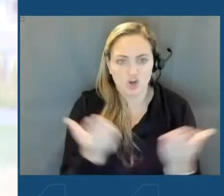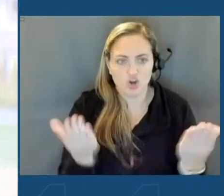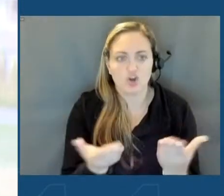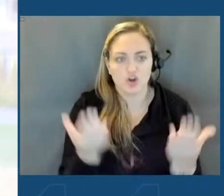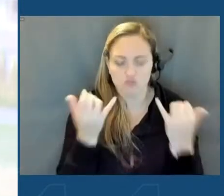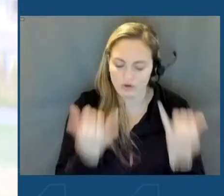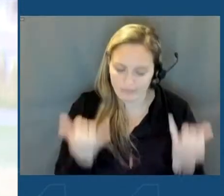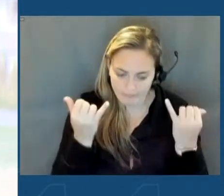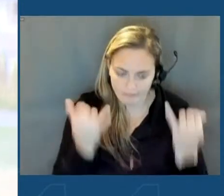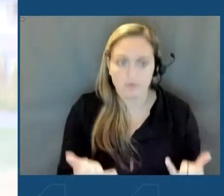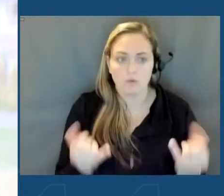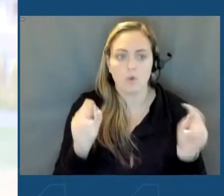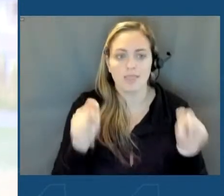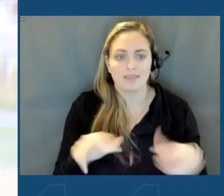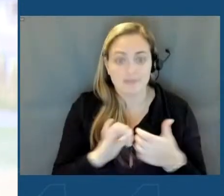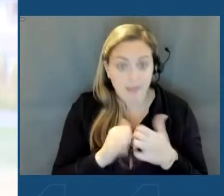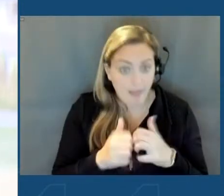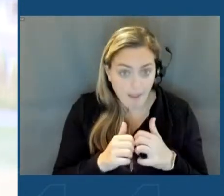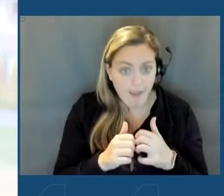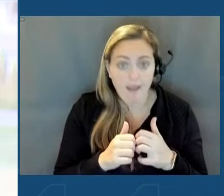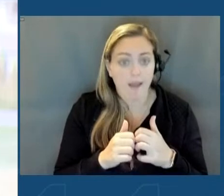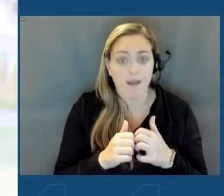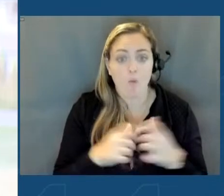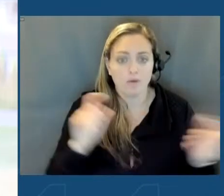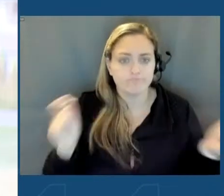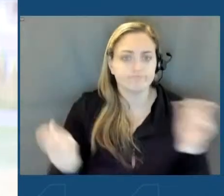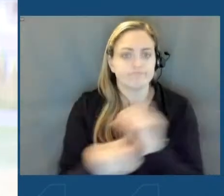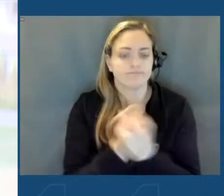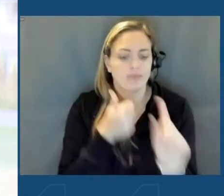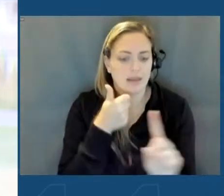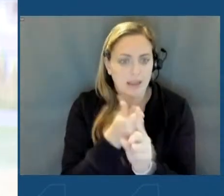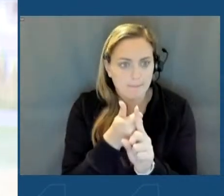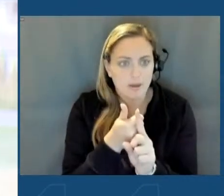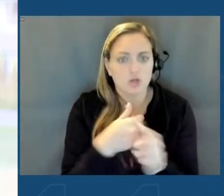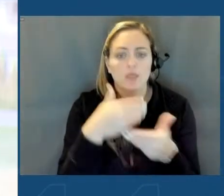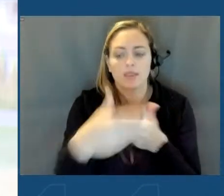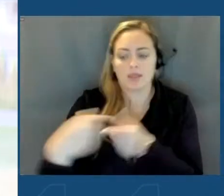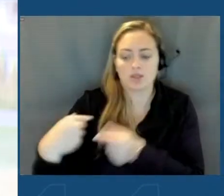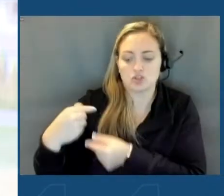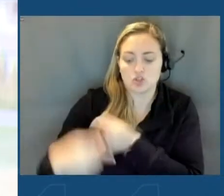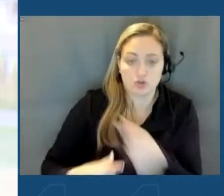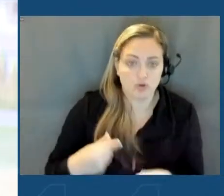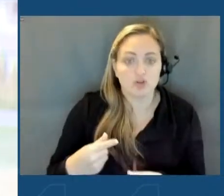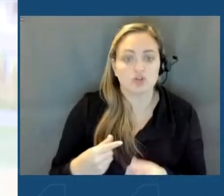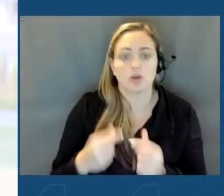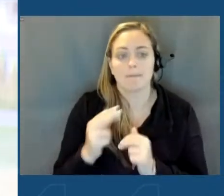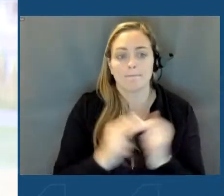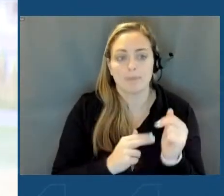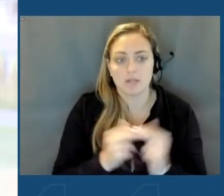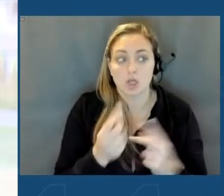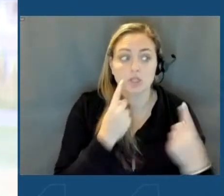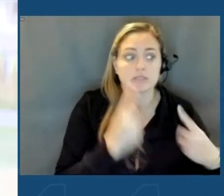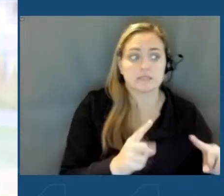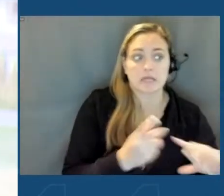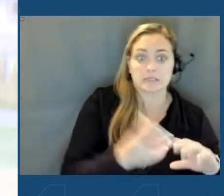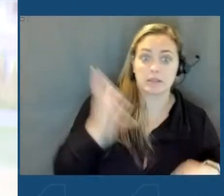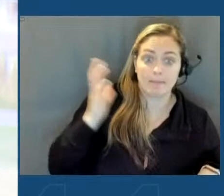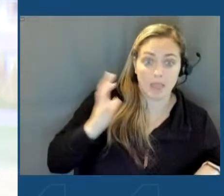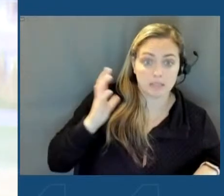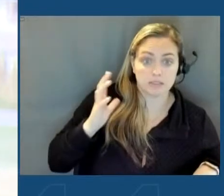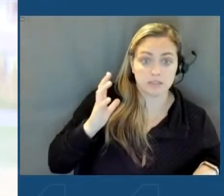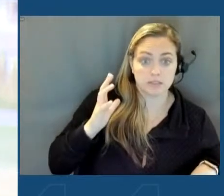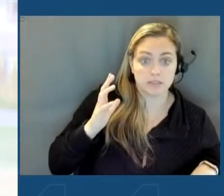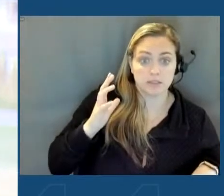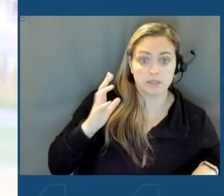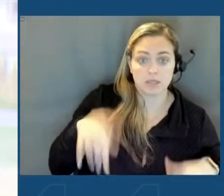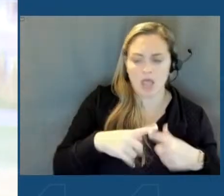right now. And this is how we have a transformative impact on the next generation, building on the success of the past. And